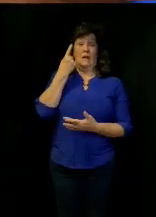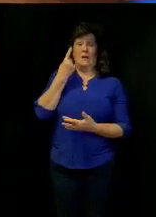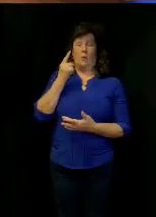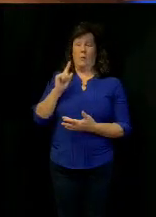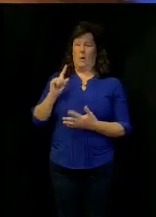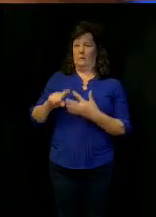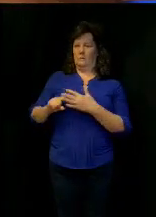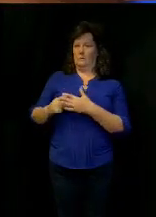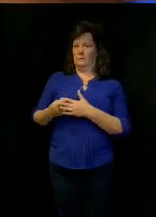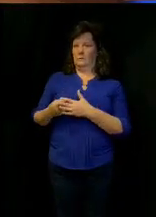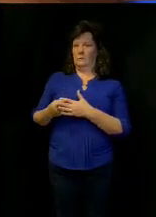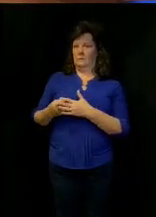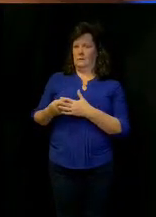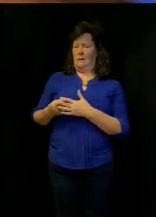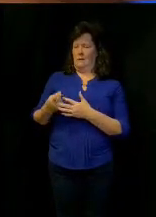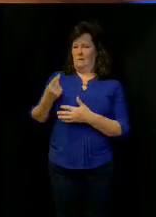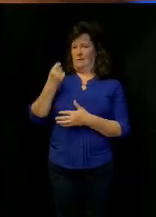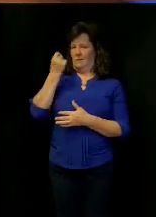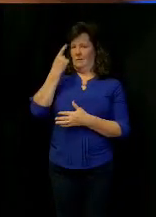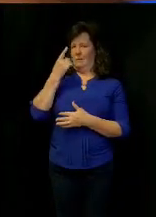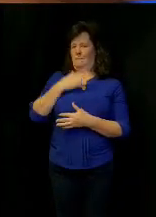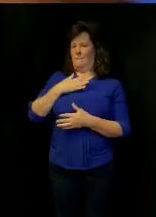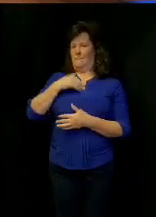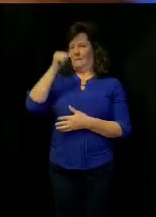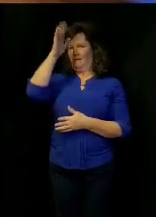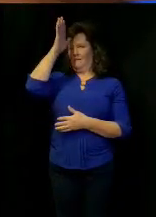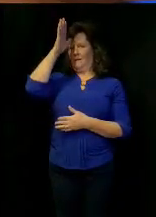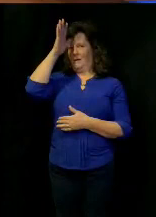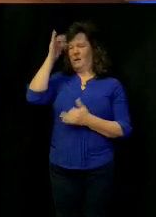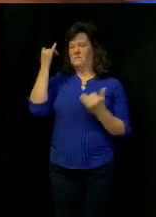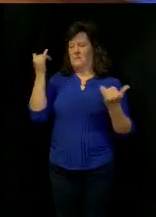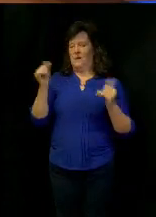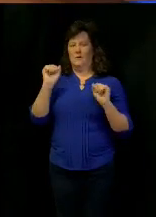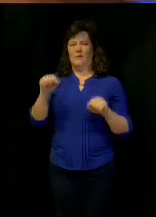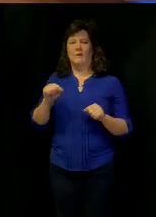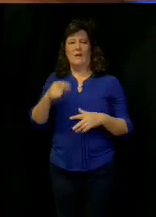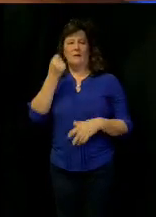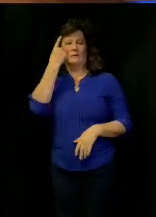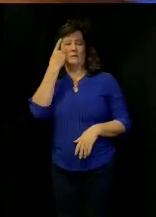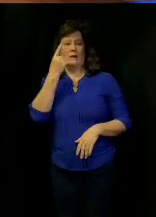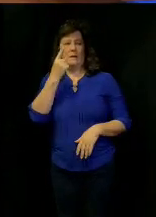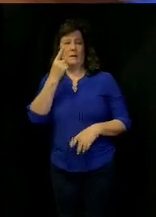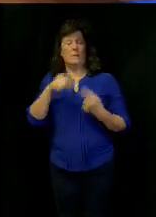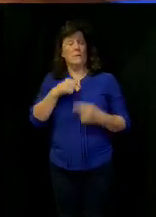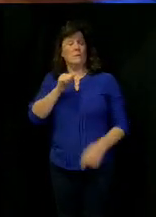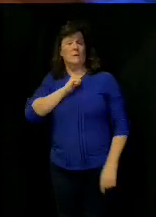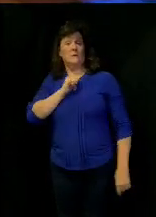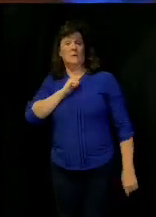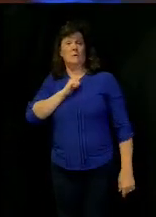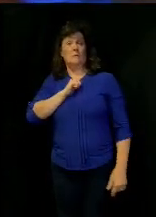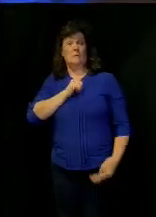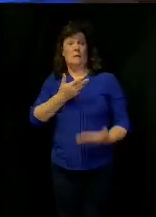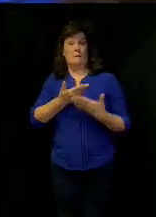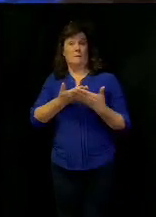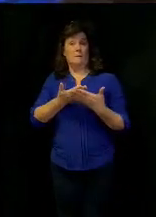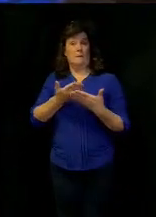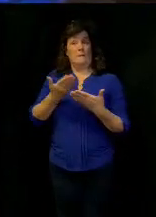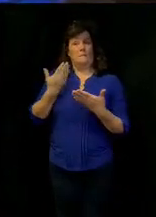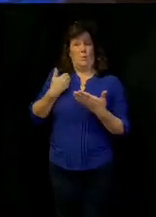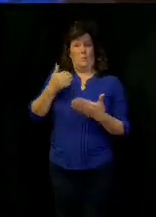and I understand who my father is, I now start understanding more about myself than I knew before.